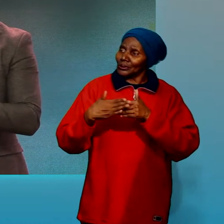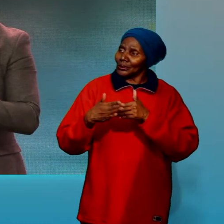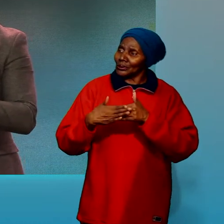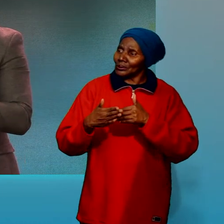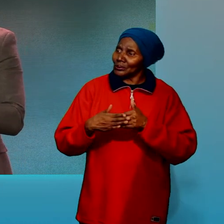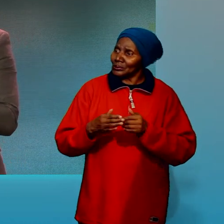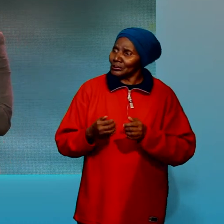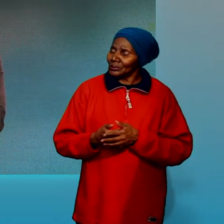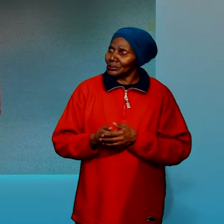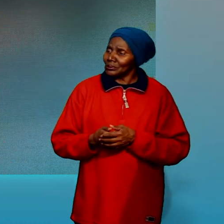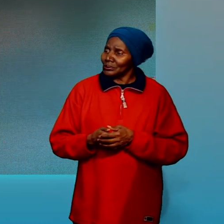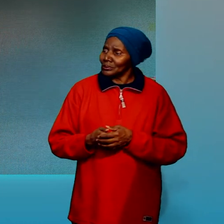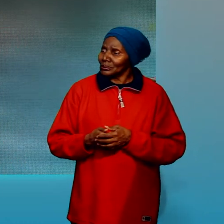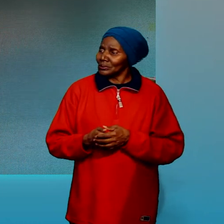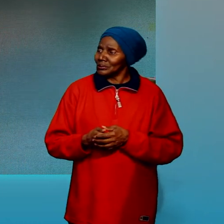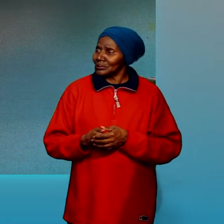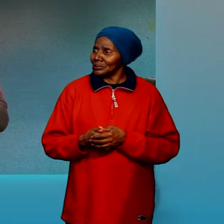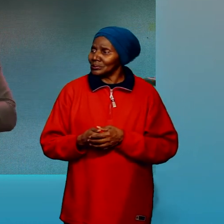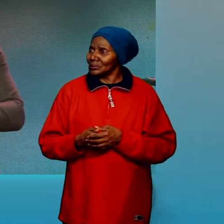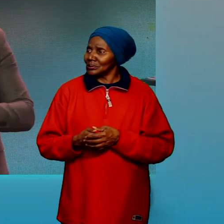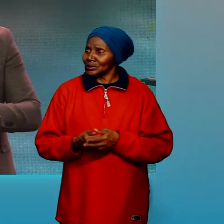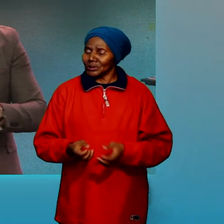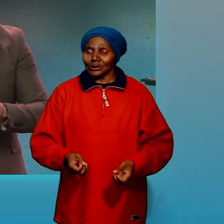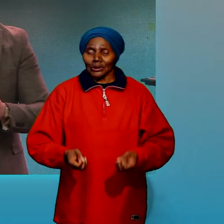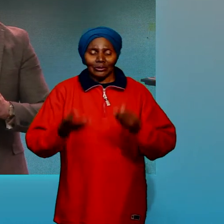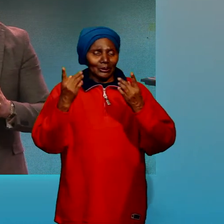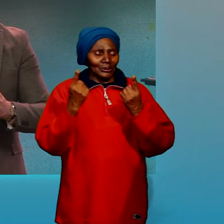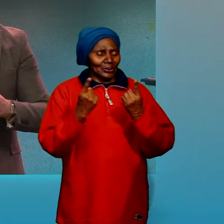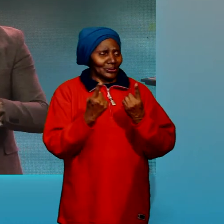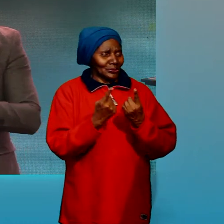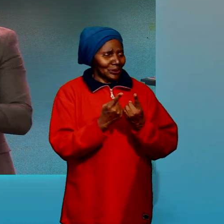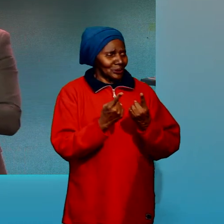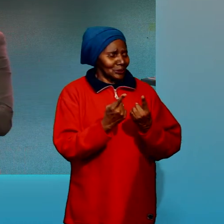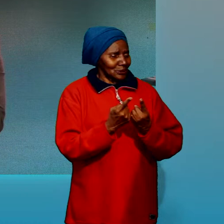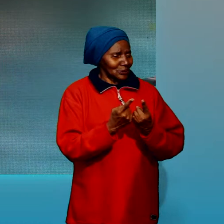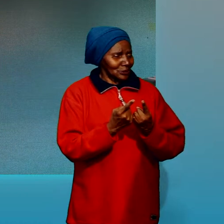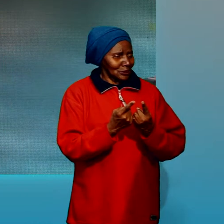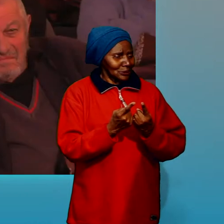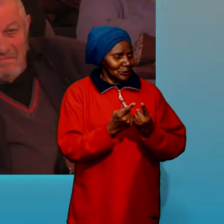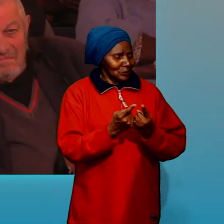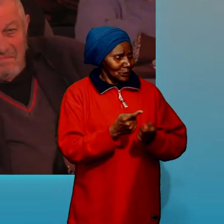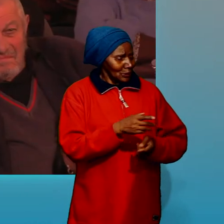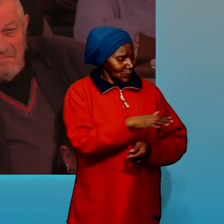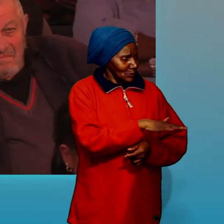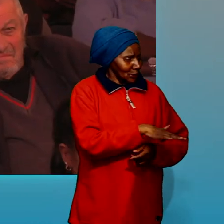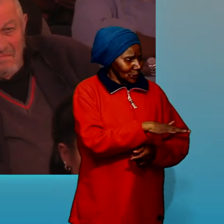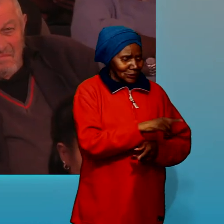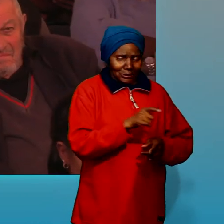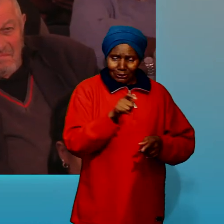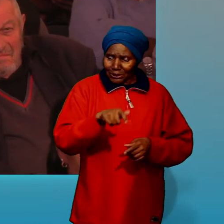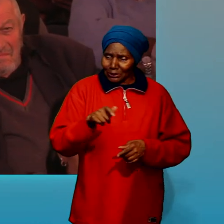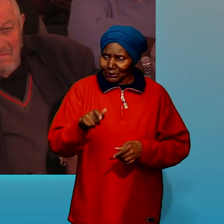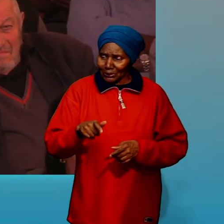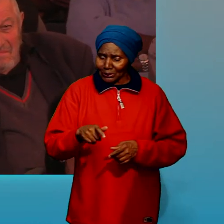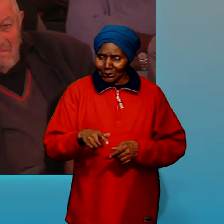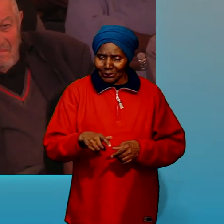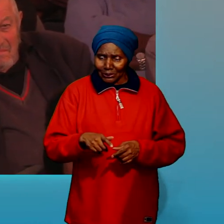to abandon those places and things and people that steal our time and our effort and our energy and our